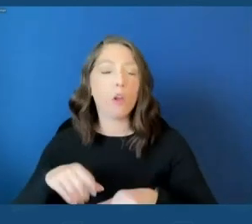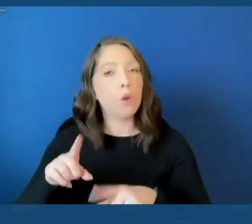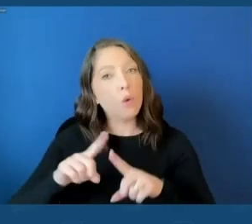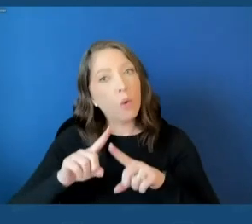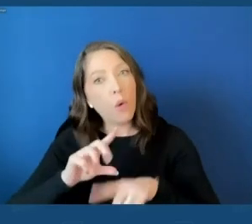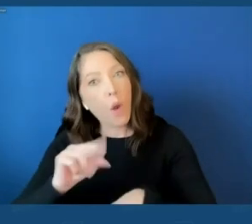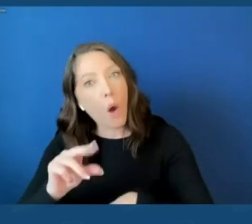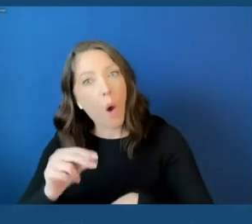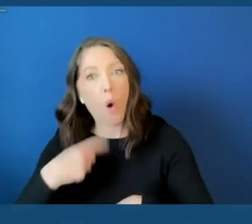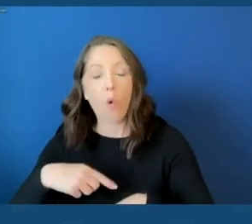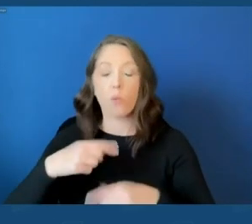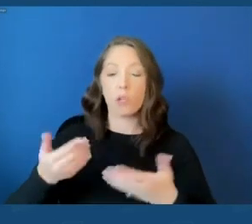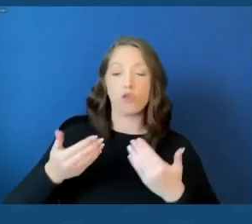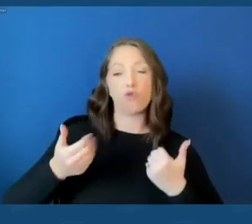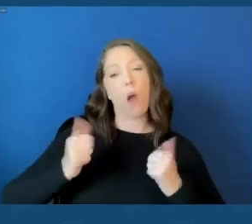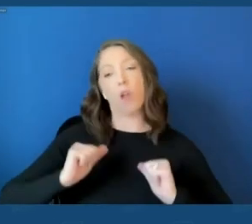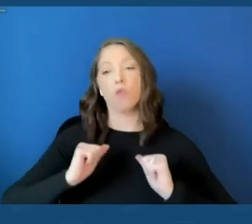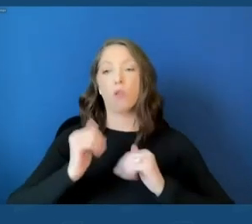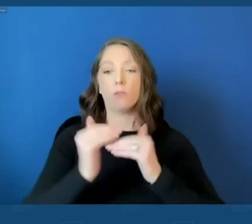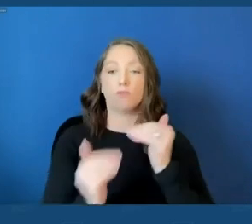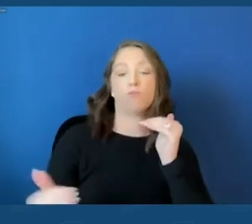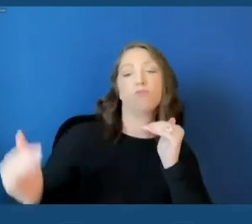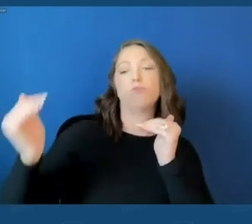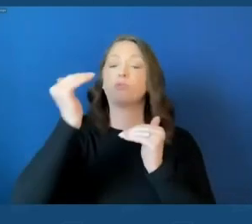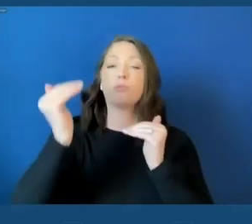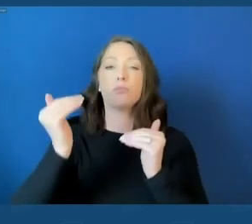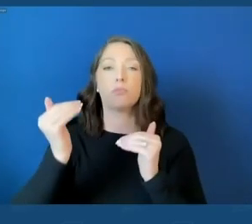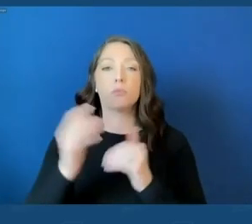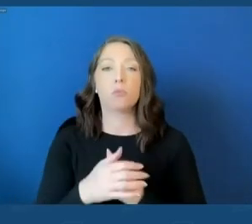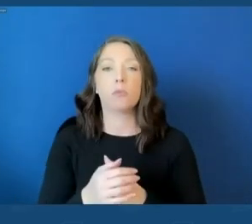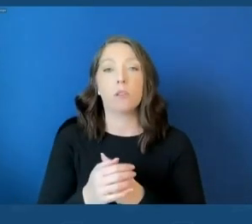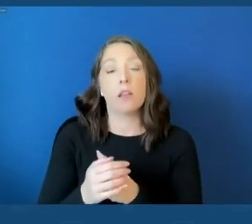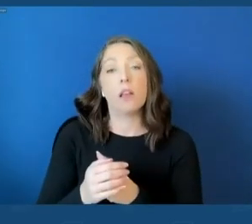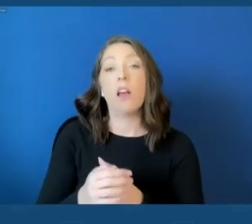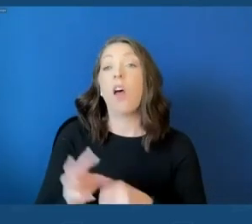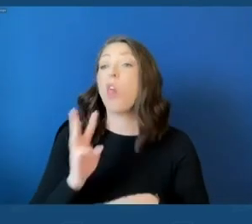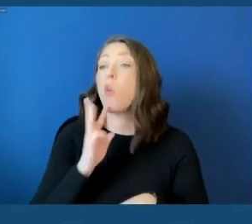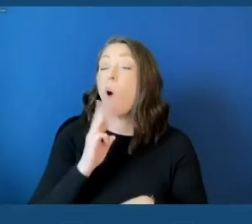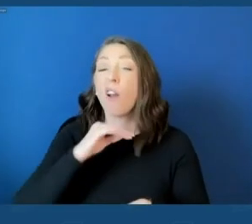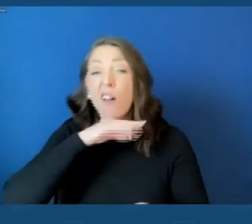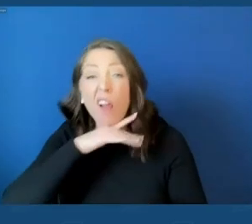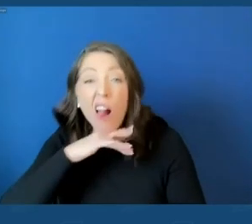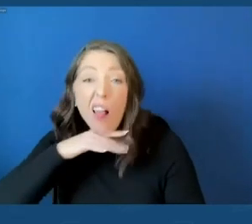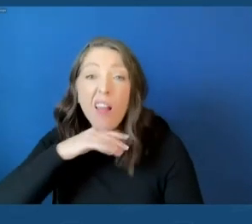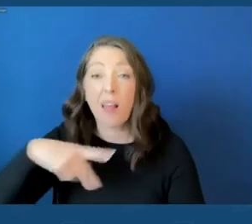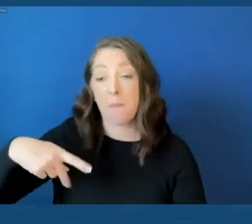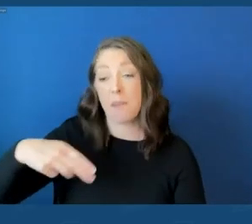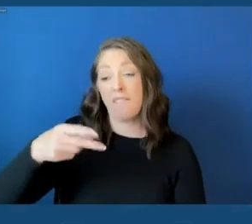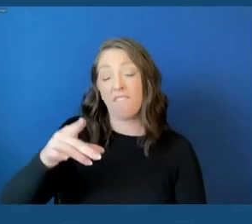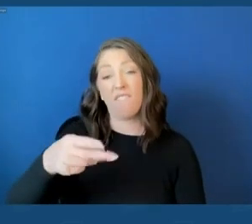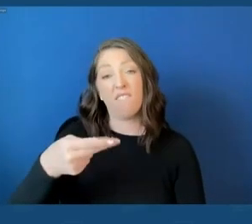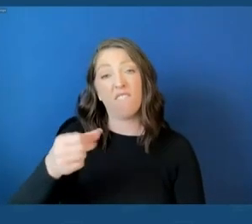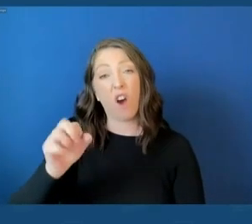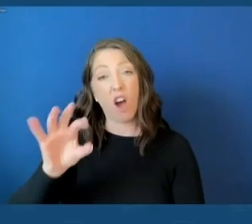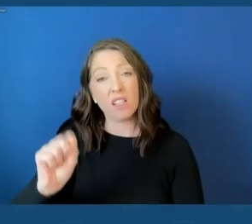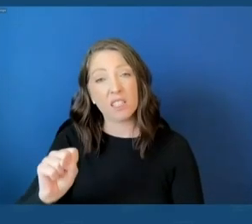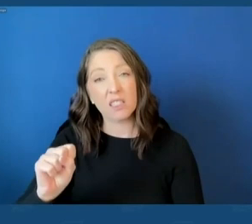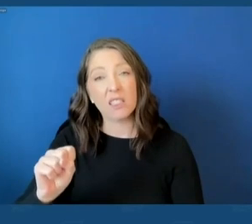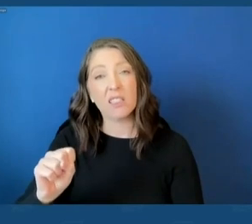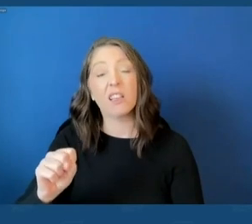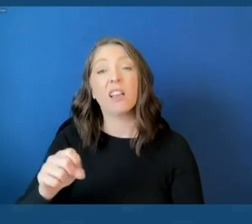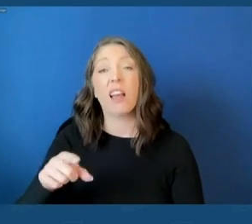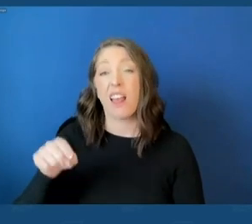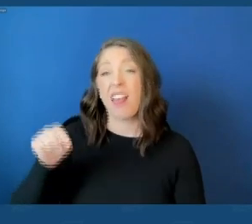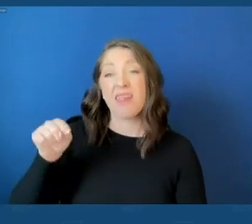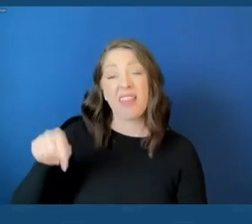So emerging contaminants, the 1,4-dioxane and PFAS, are really